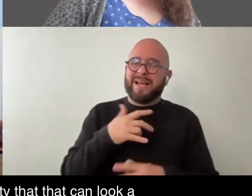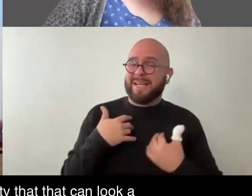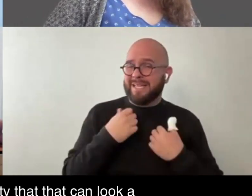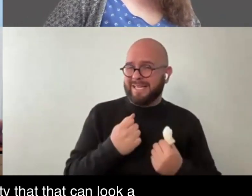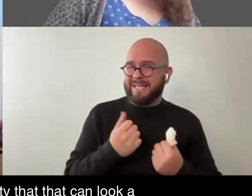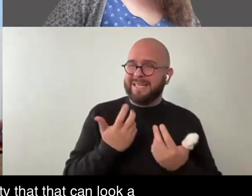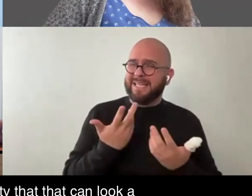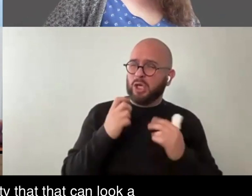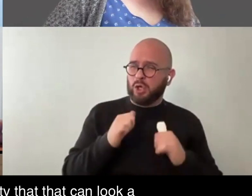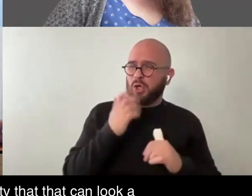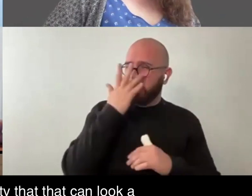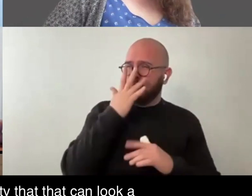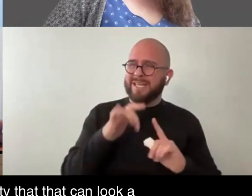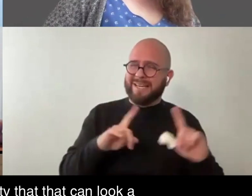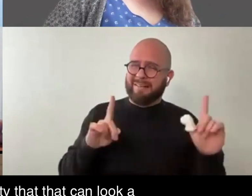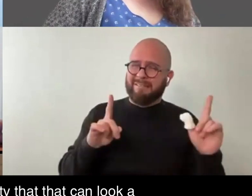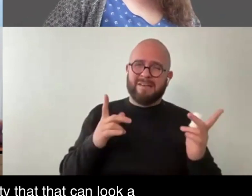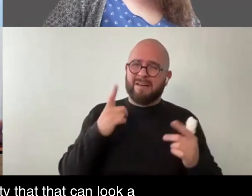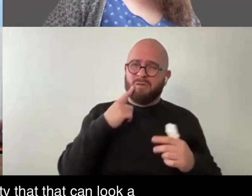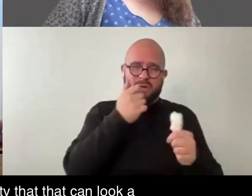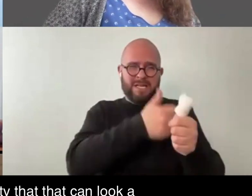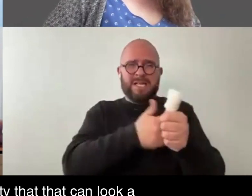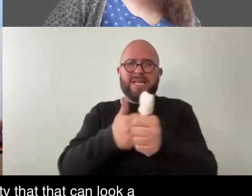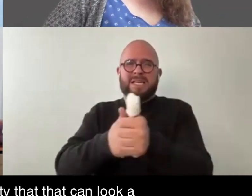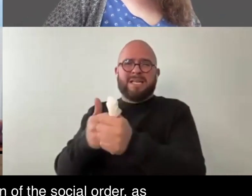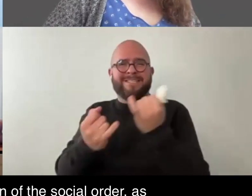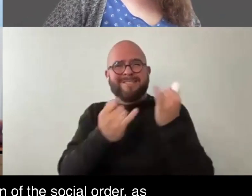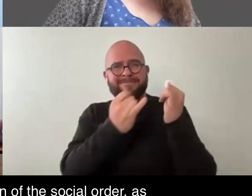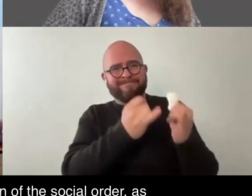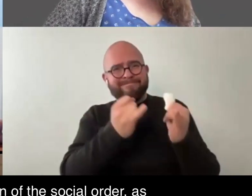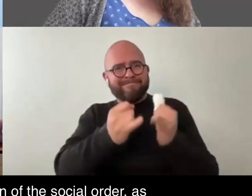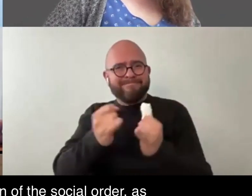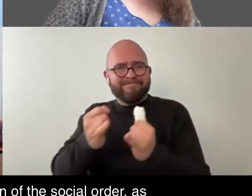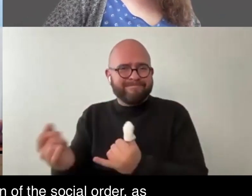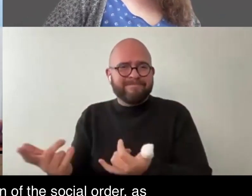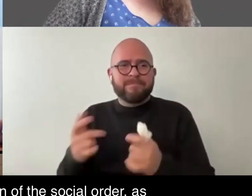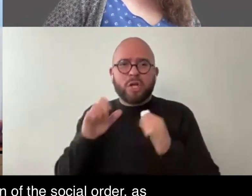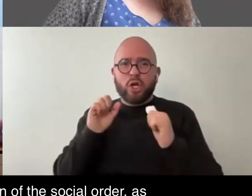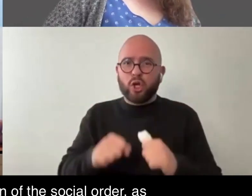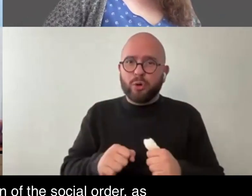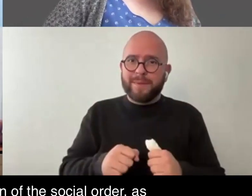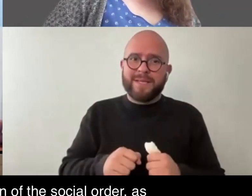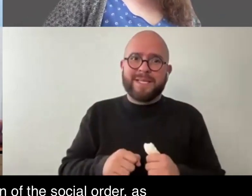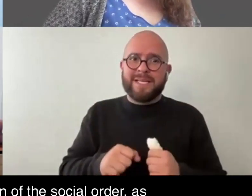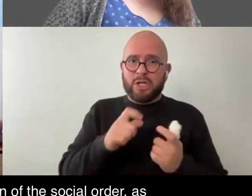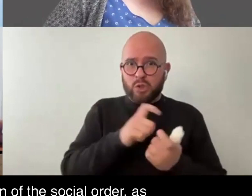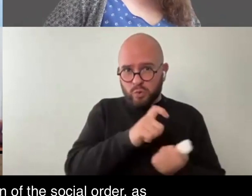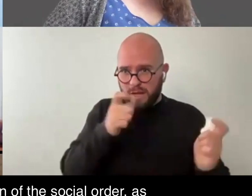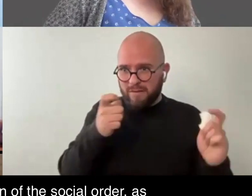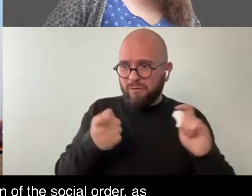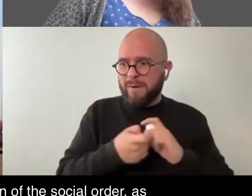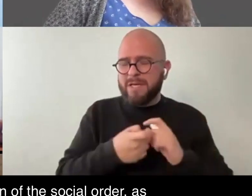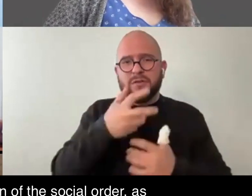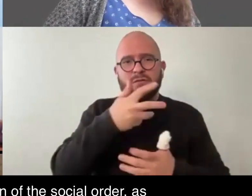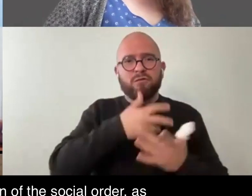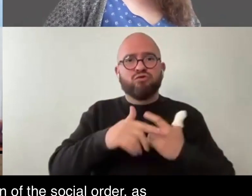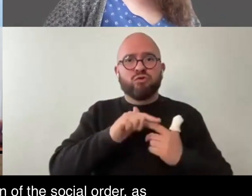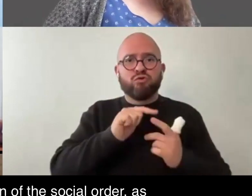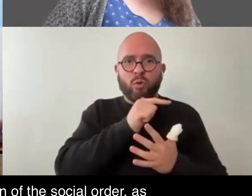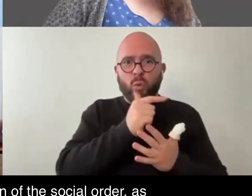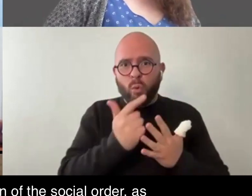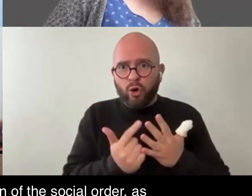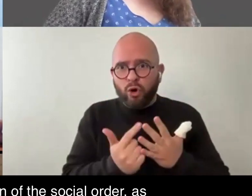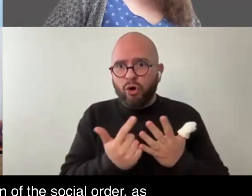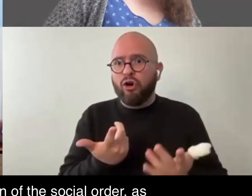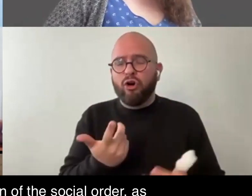lot of different ways, right? That can be about a radical transformation of the social order, as much